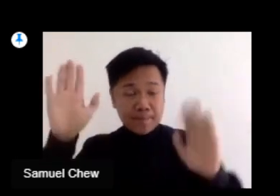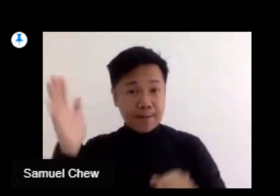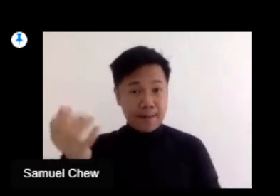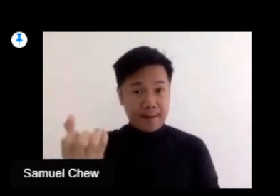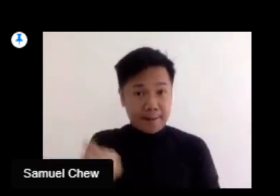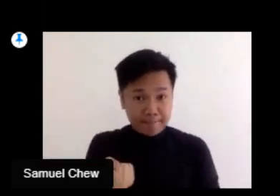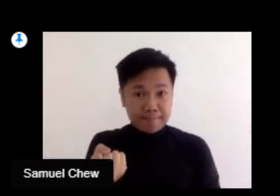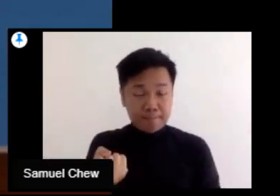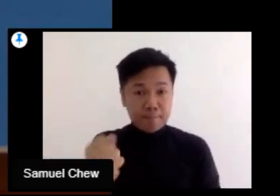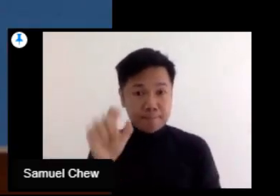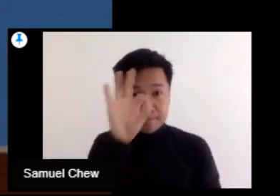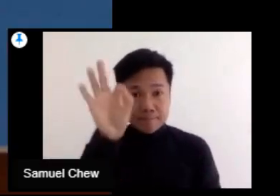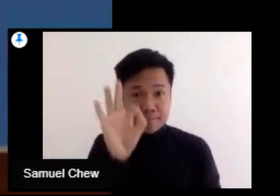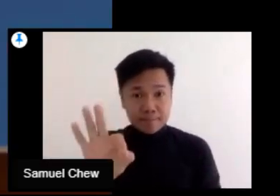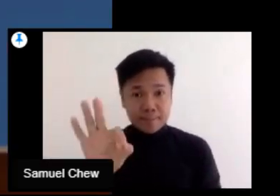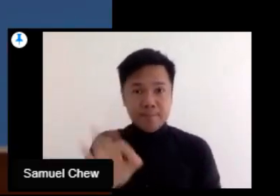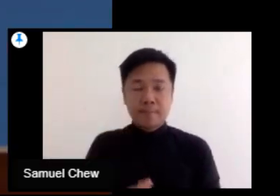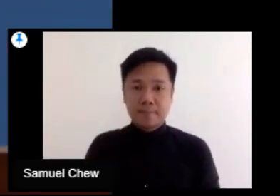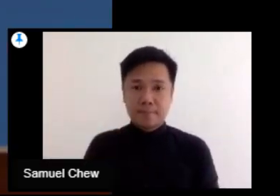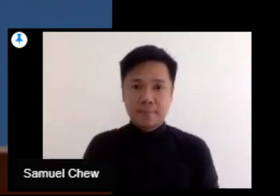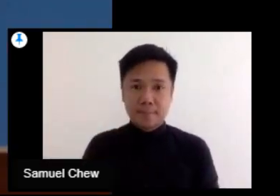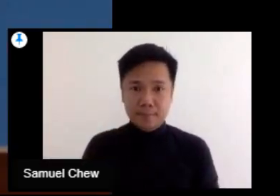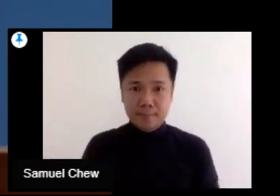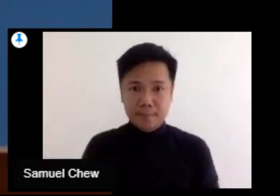to speak at this point?